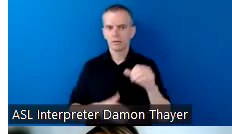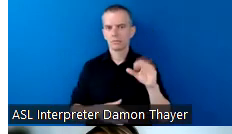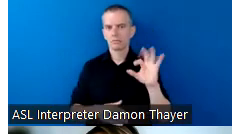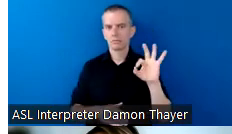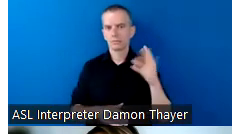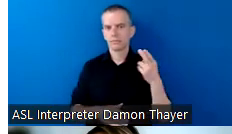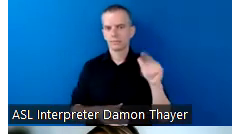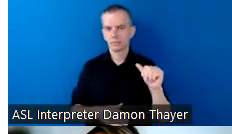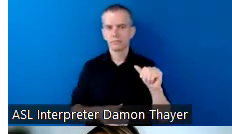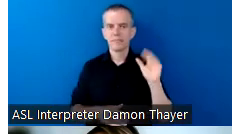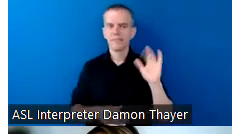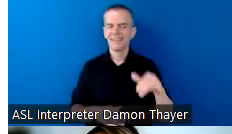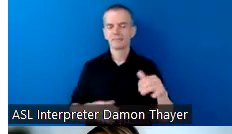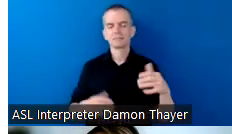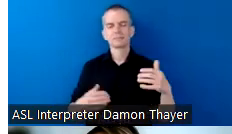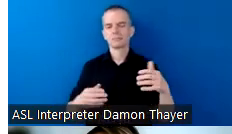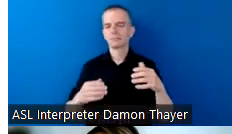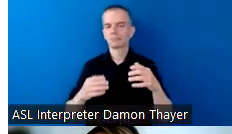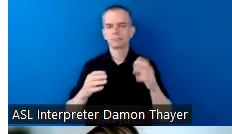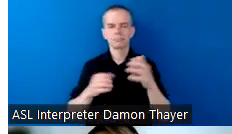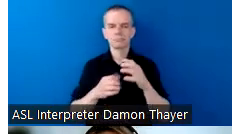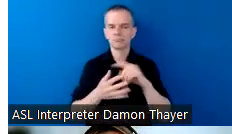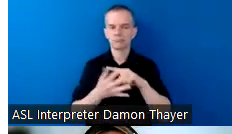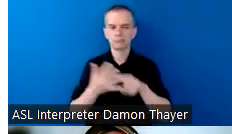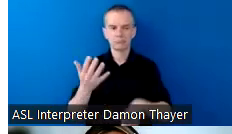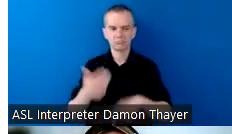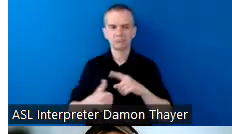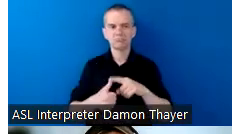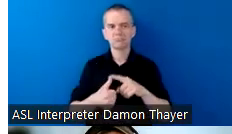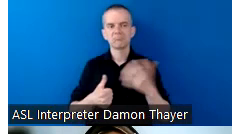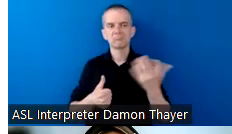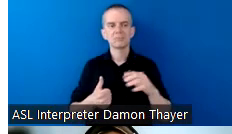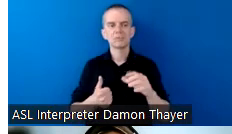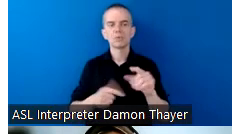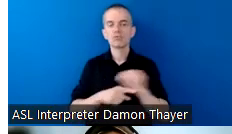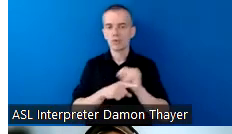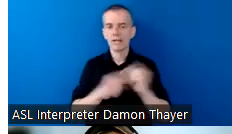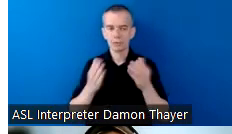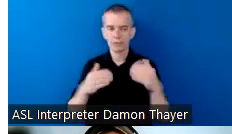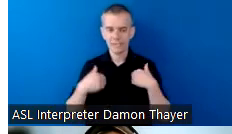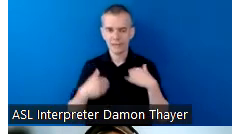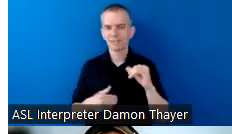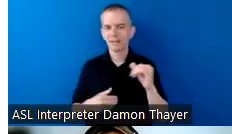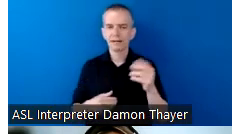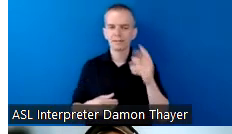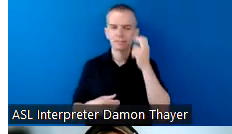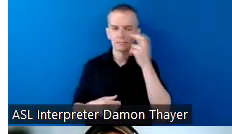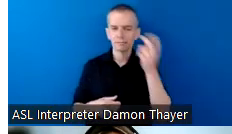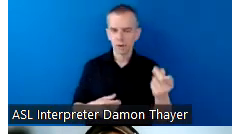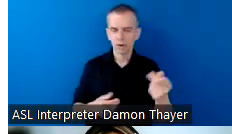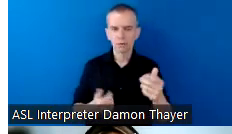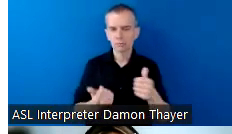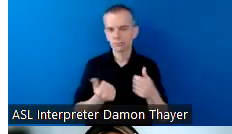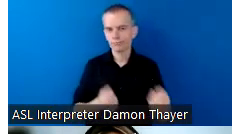term. And it covers trained service animals like a seeing eye dog. It covers companion animals and emotional